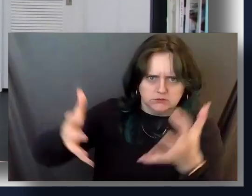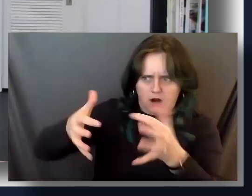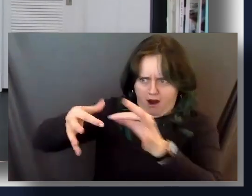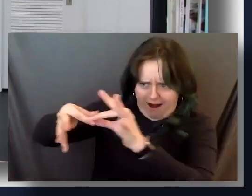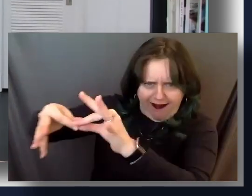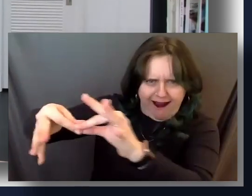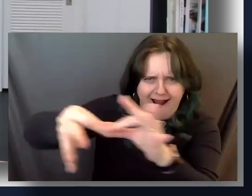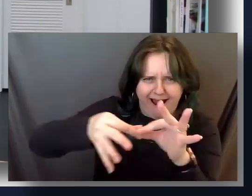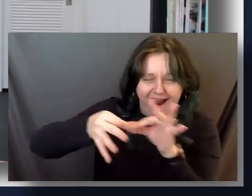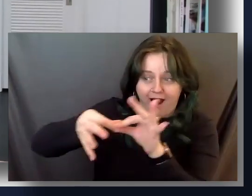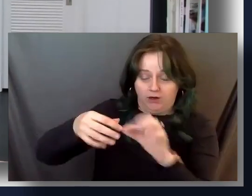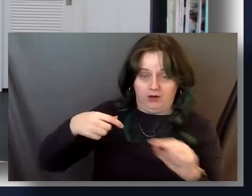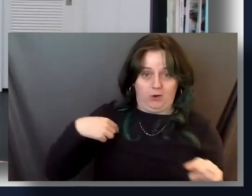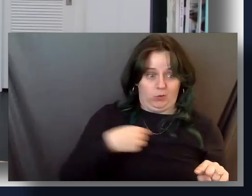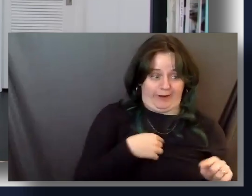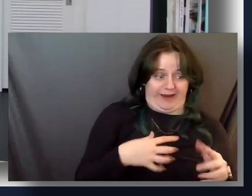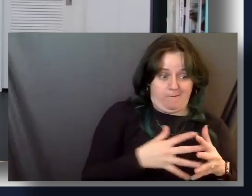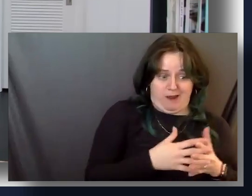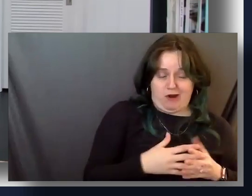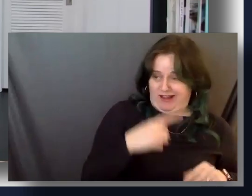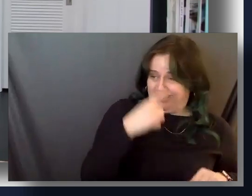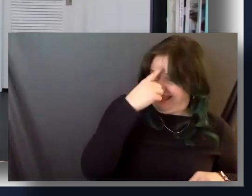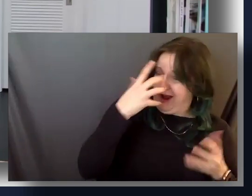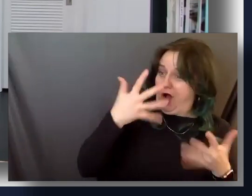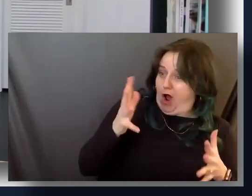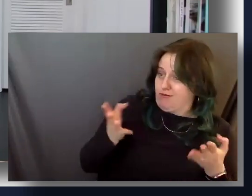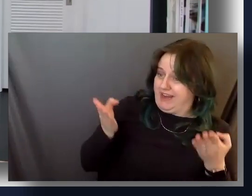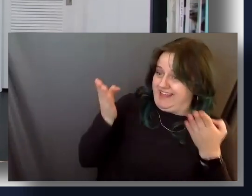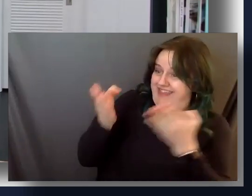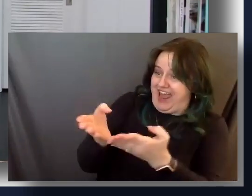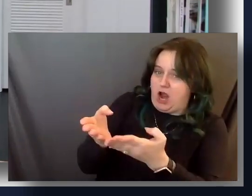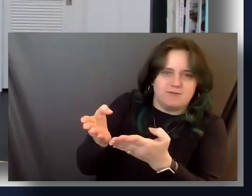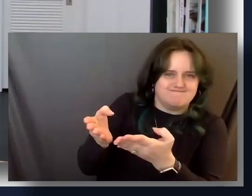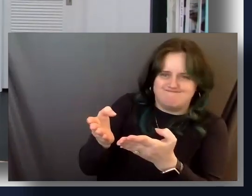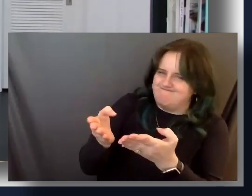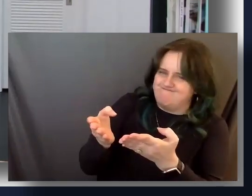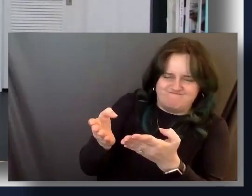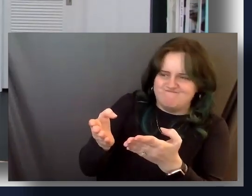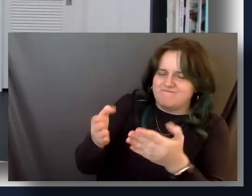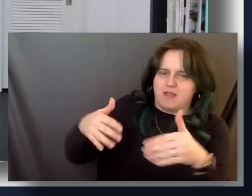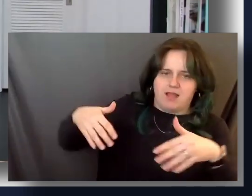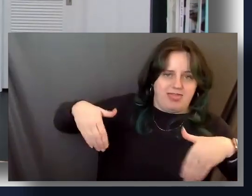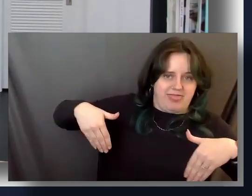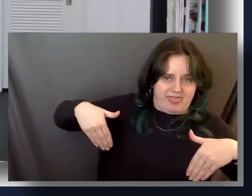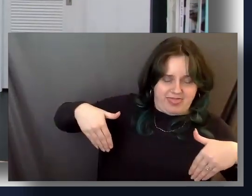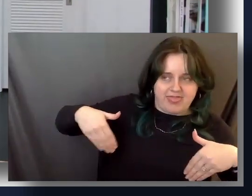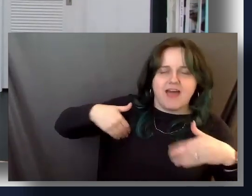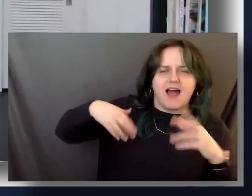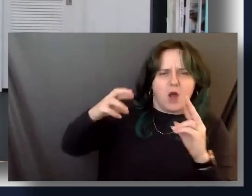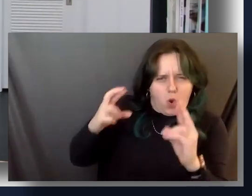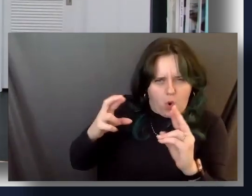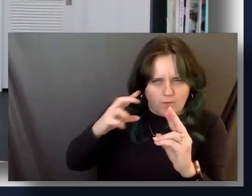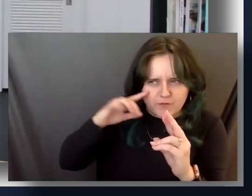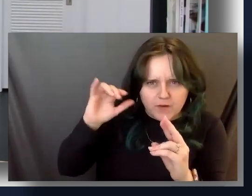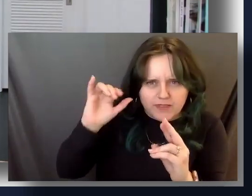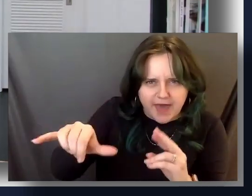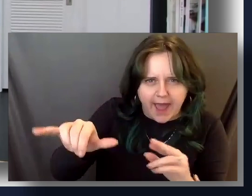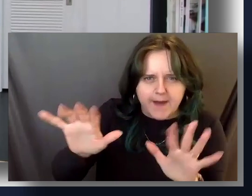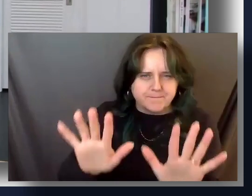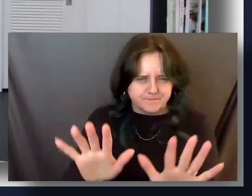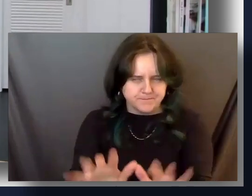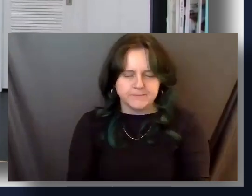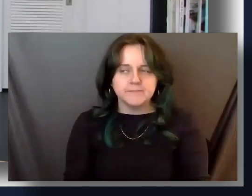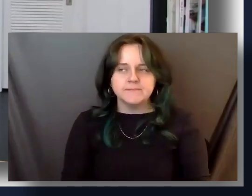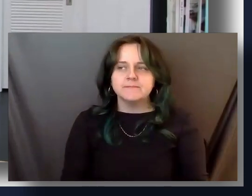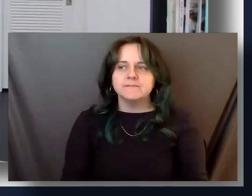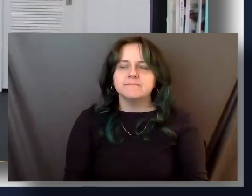like to think we already are, and we certainly hope that we will be. So I'm going to leave it